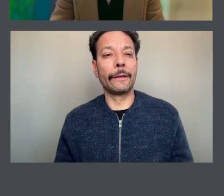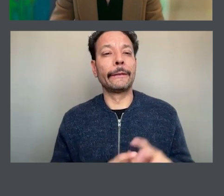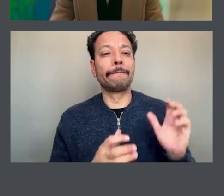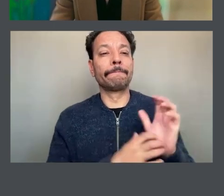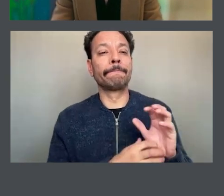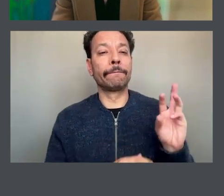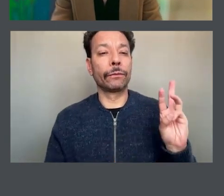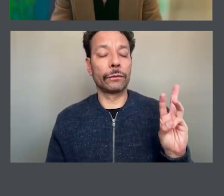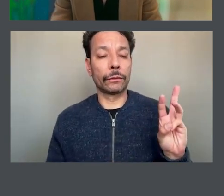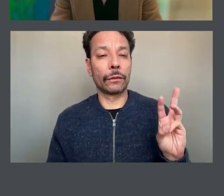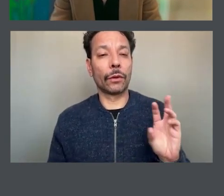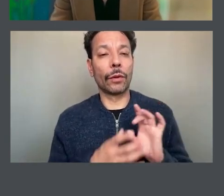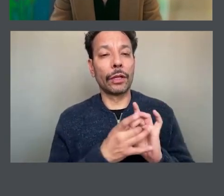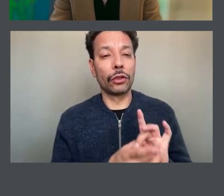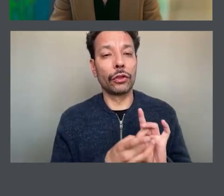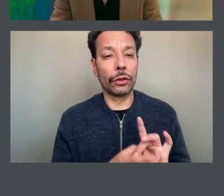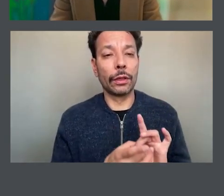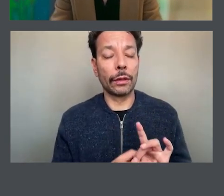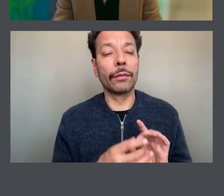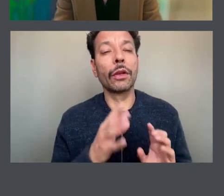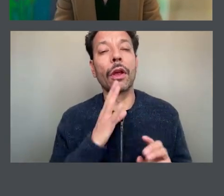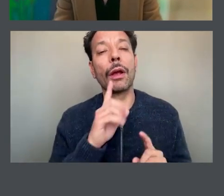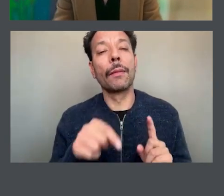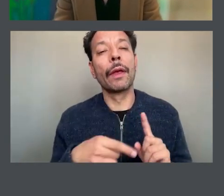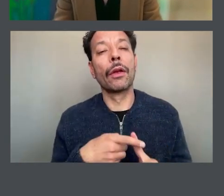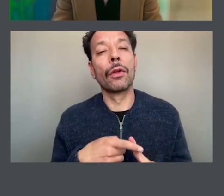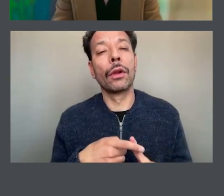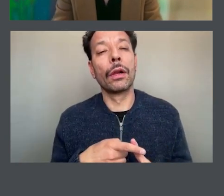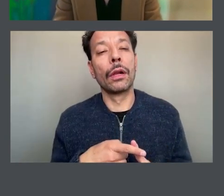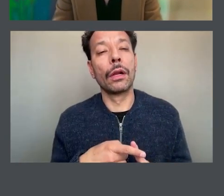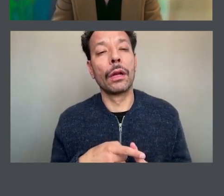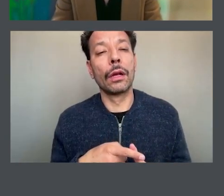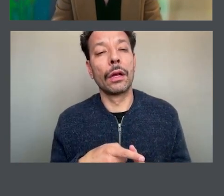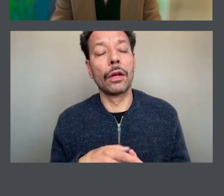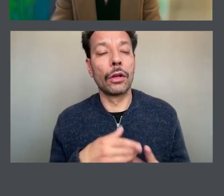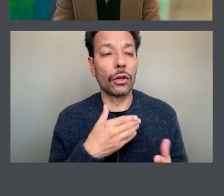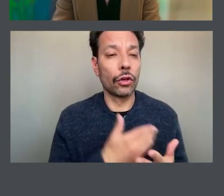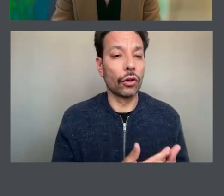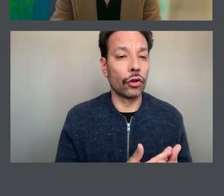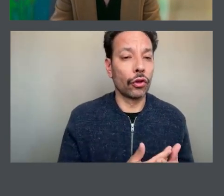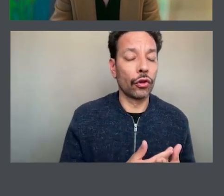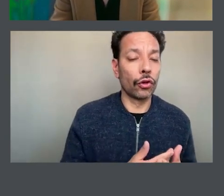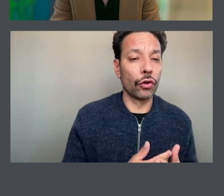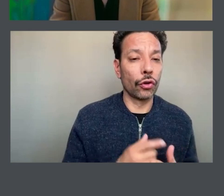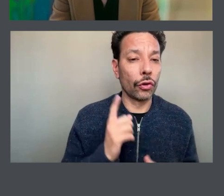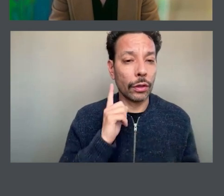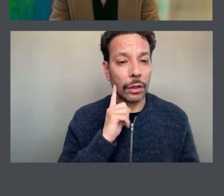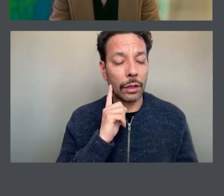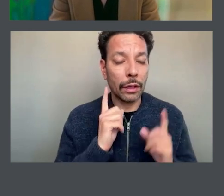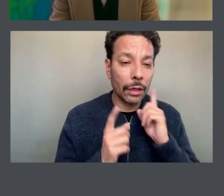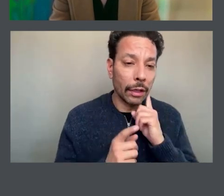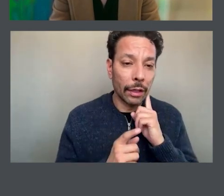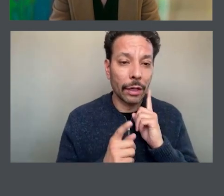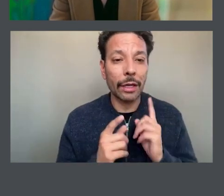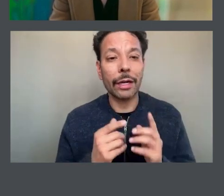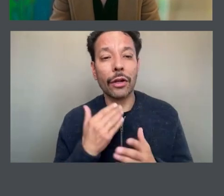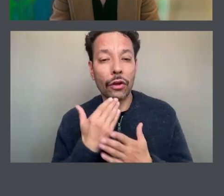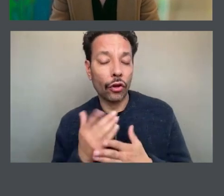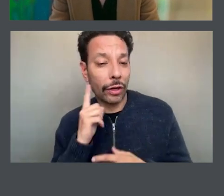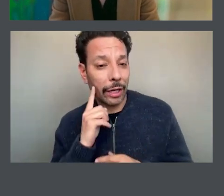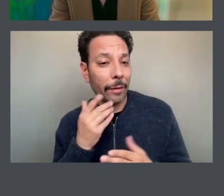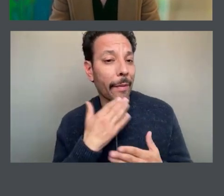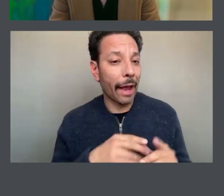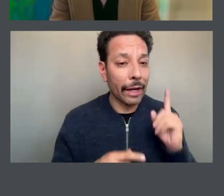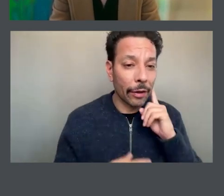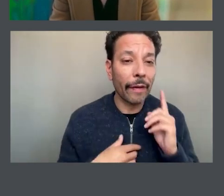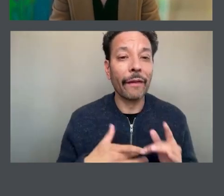Section 6 pertaining to relationships does talk about the good ear versus bad ear. So if you look at question 3, I feel comfortable asking